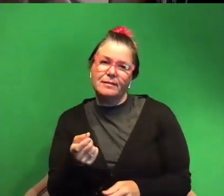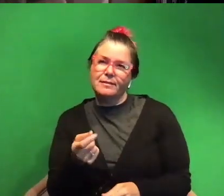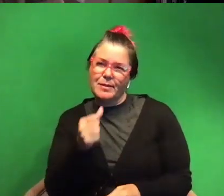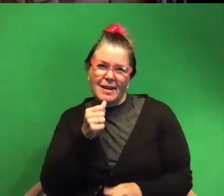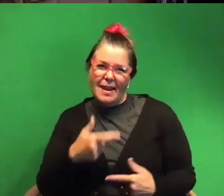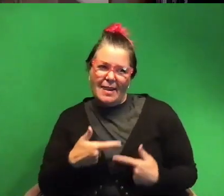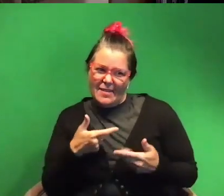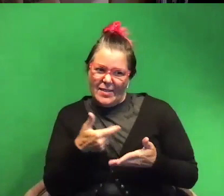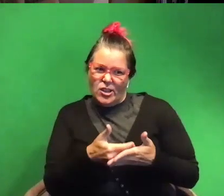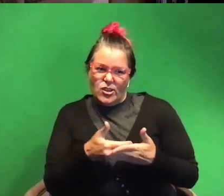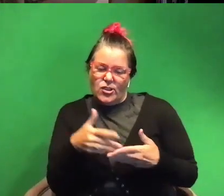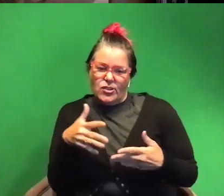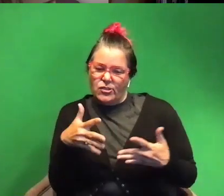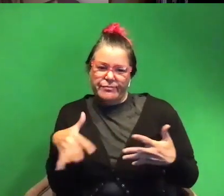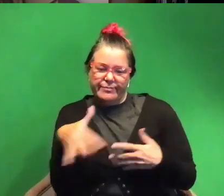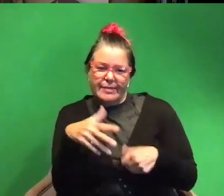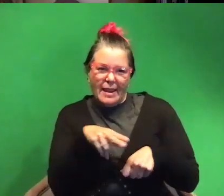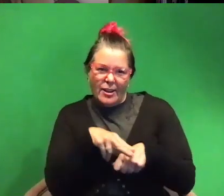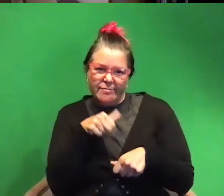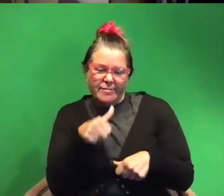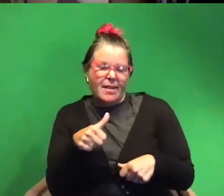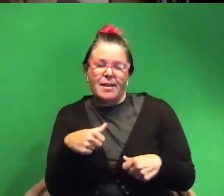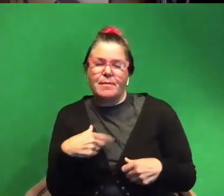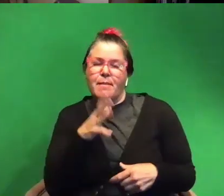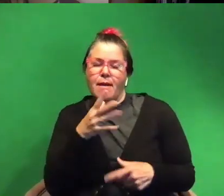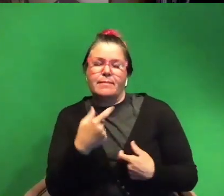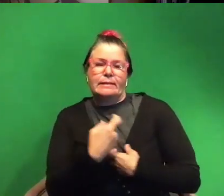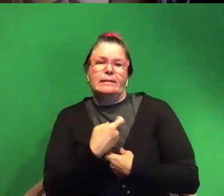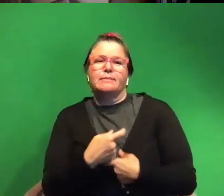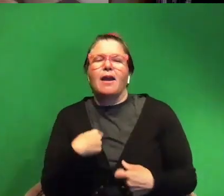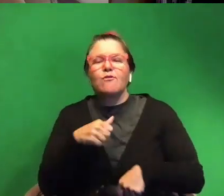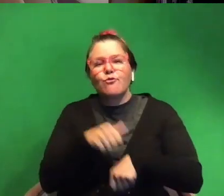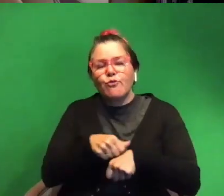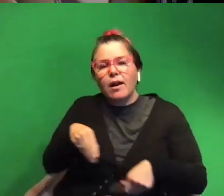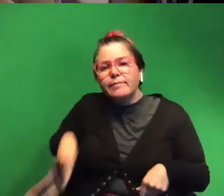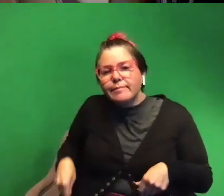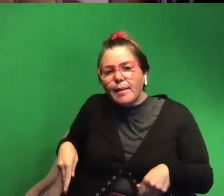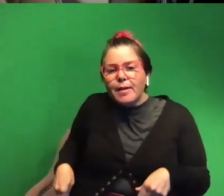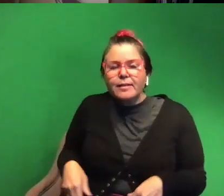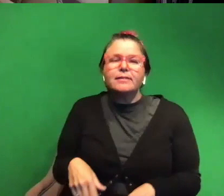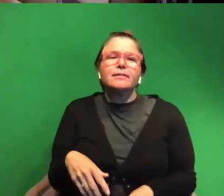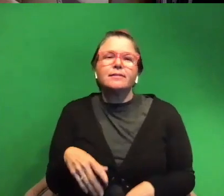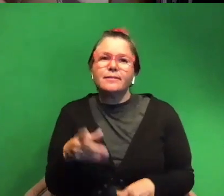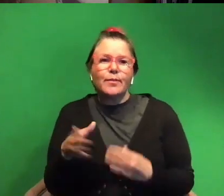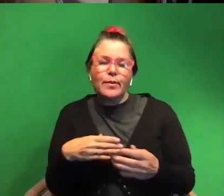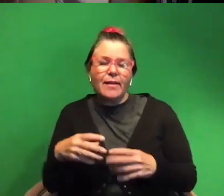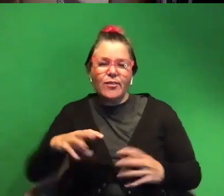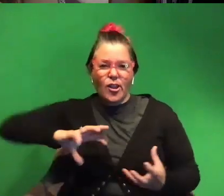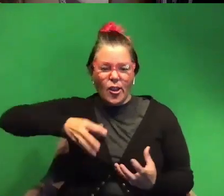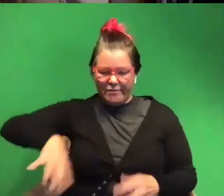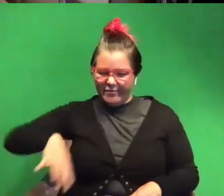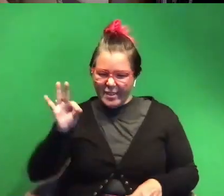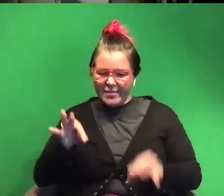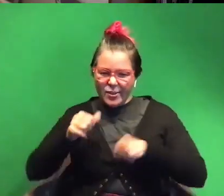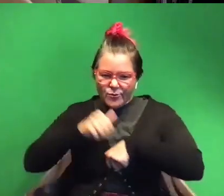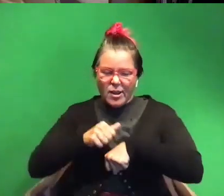very close to a lot of nature, but she would joke around that I would have rocks in my pockets, every time she did the laundry and things like that.